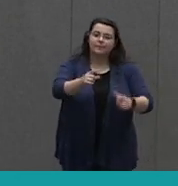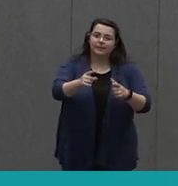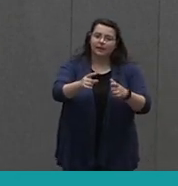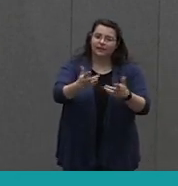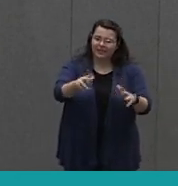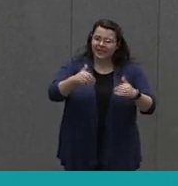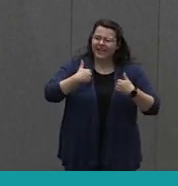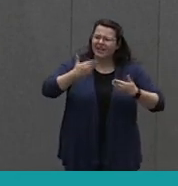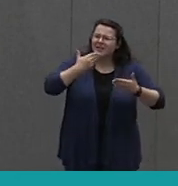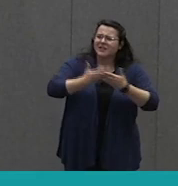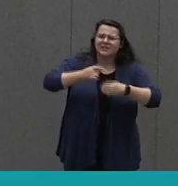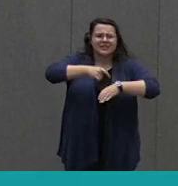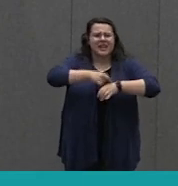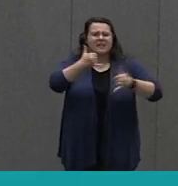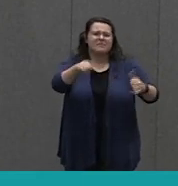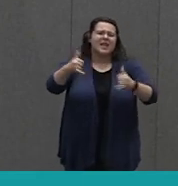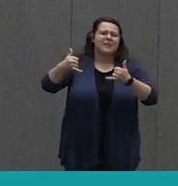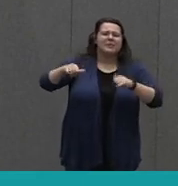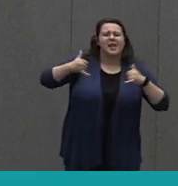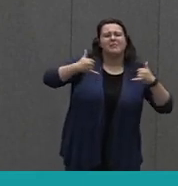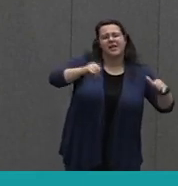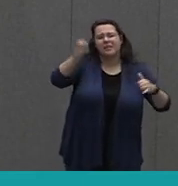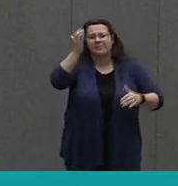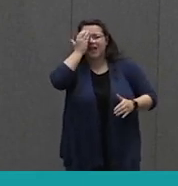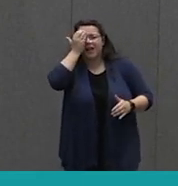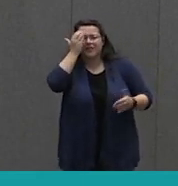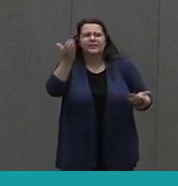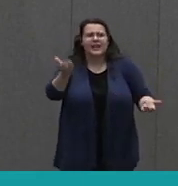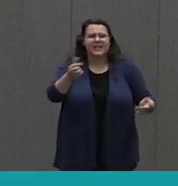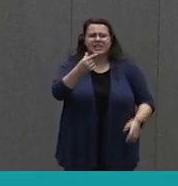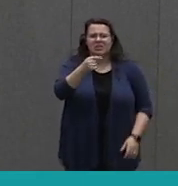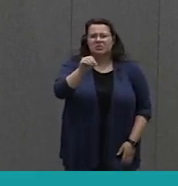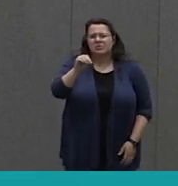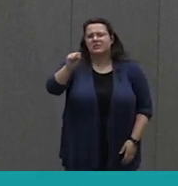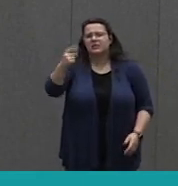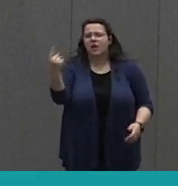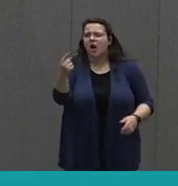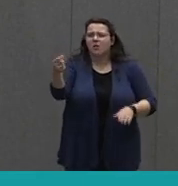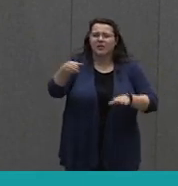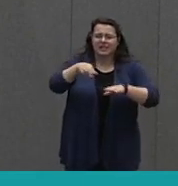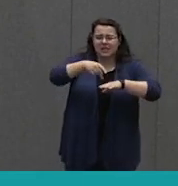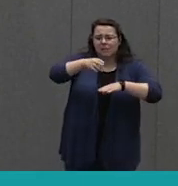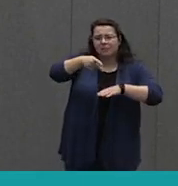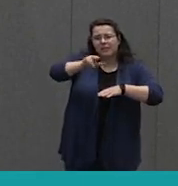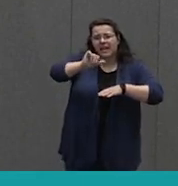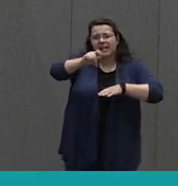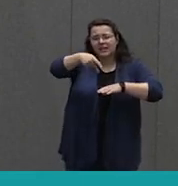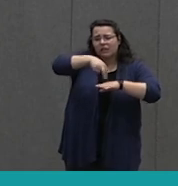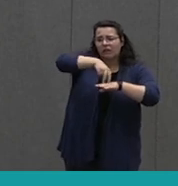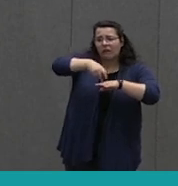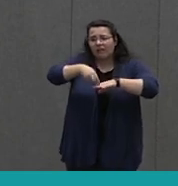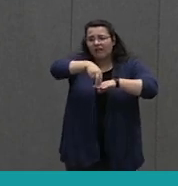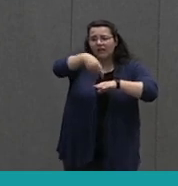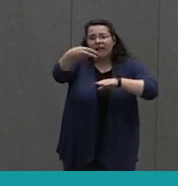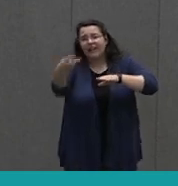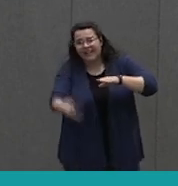like kind of a better day, with sun and everything. "Ahoy there!" shouted